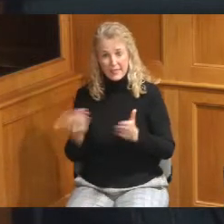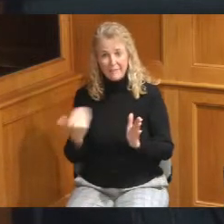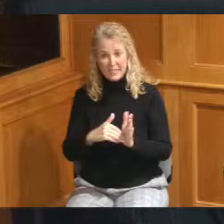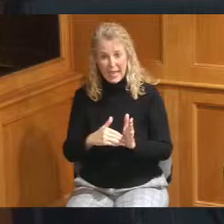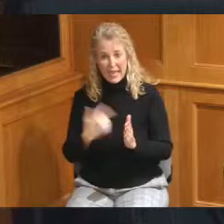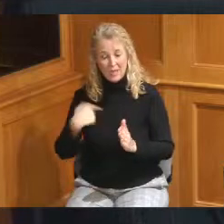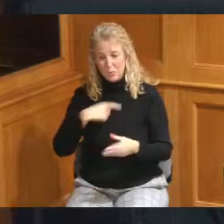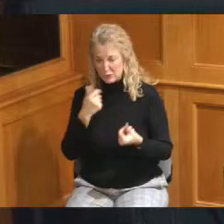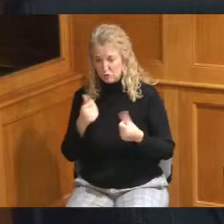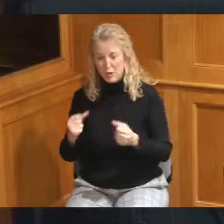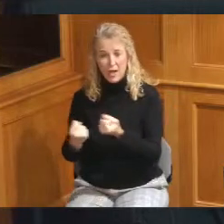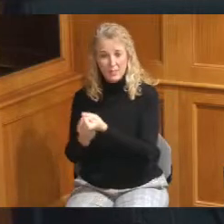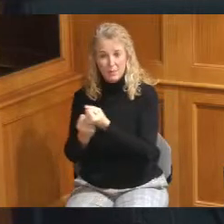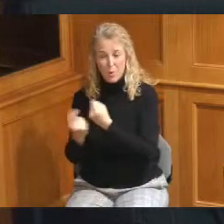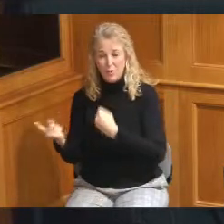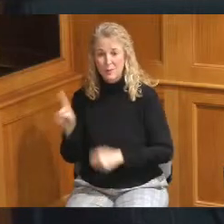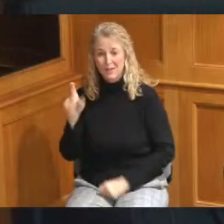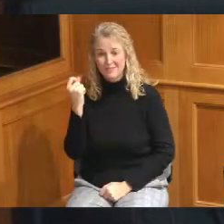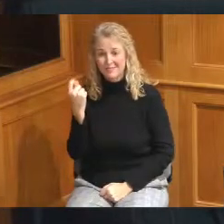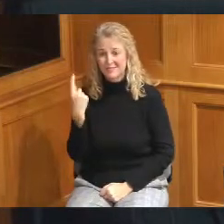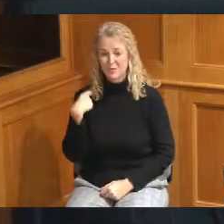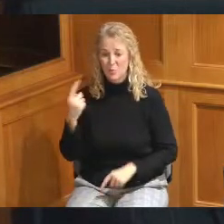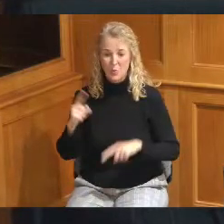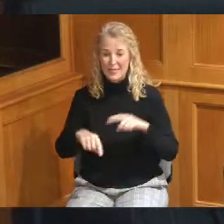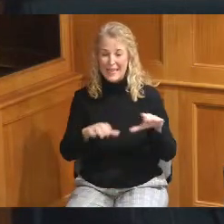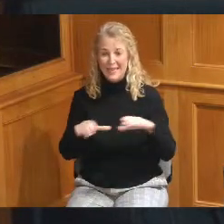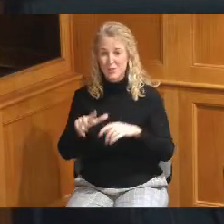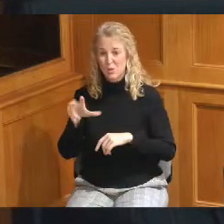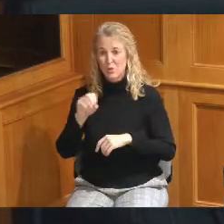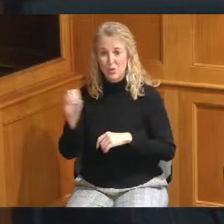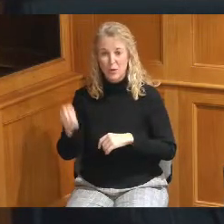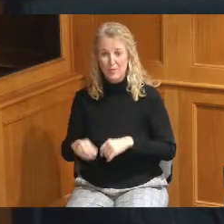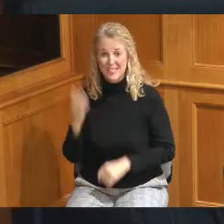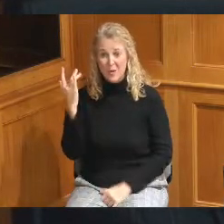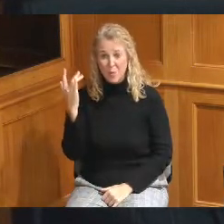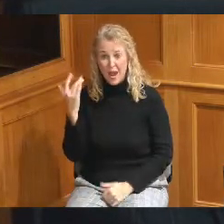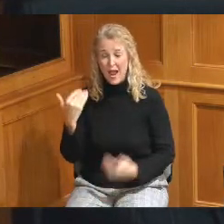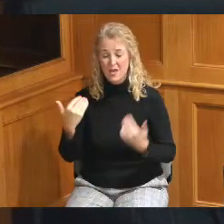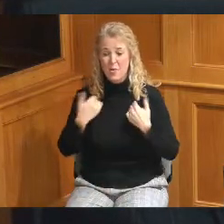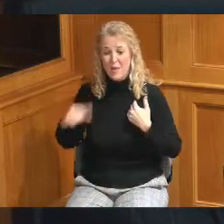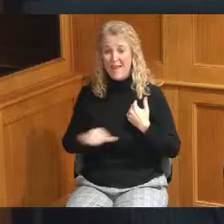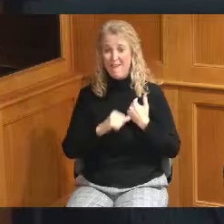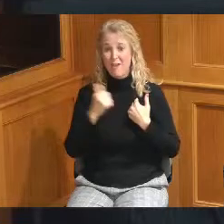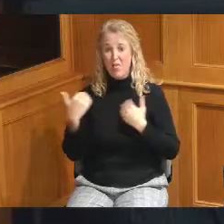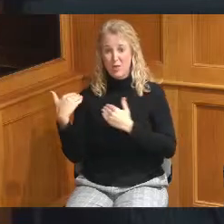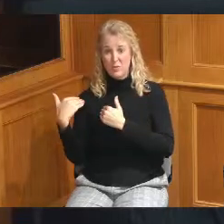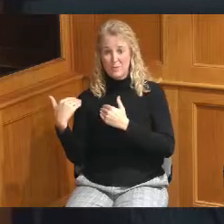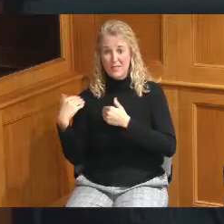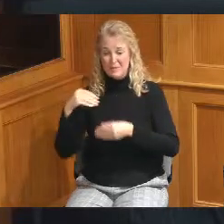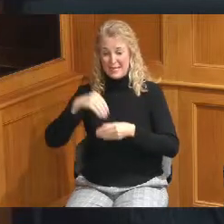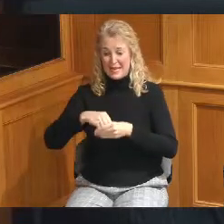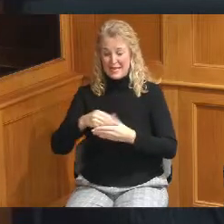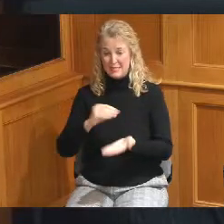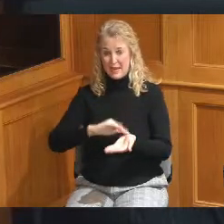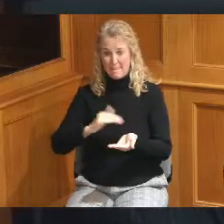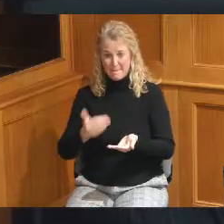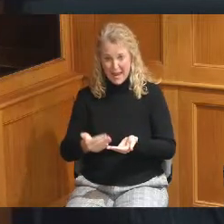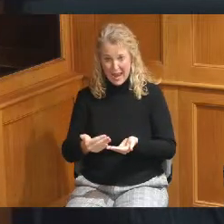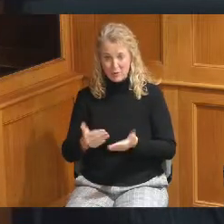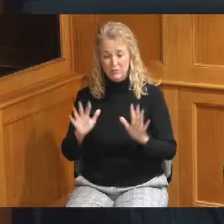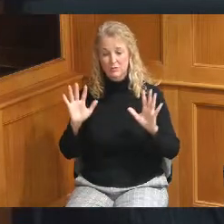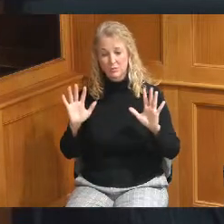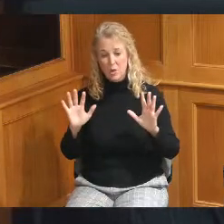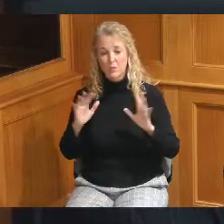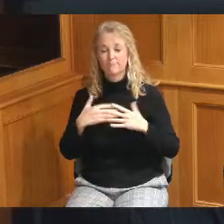as well. But we've not been able to do 30% because we have these obligations in this fund. And so I'm going